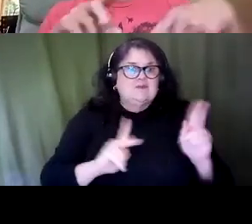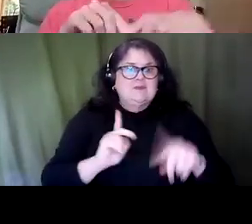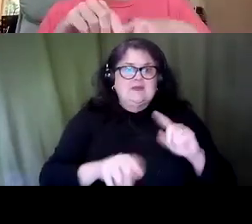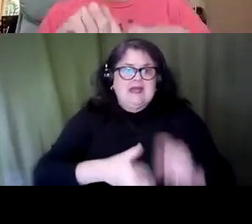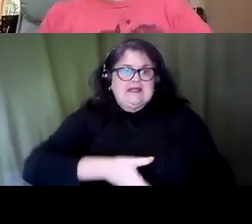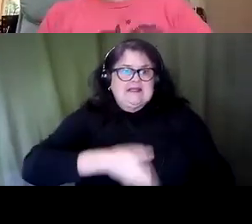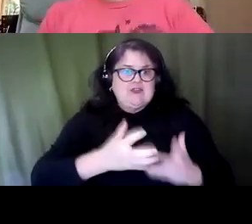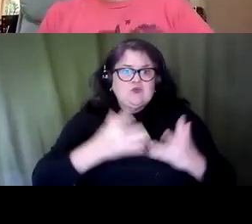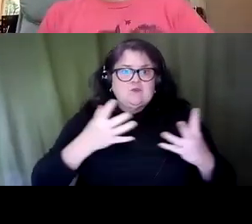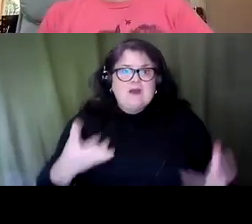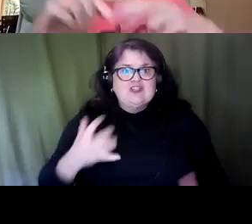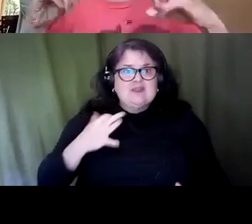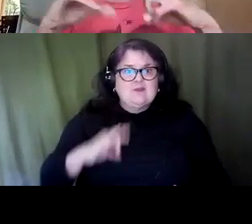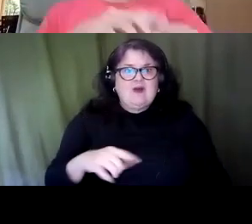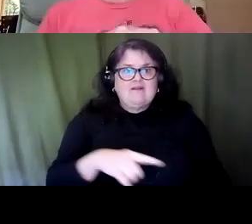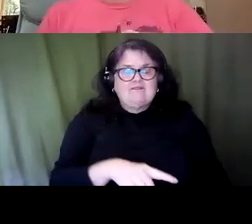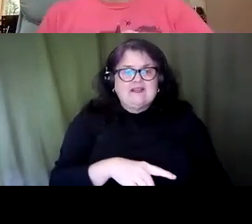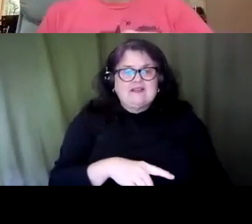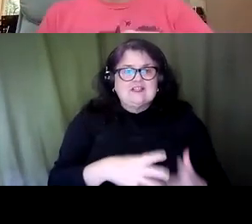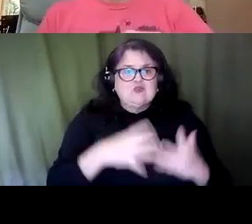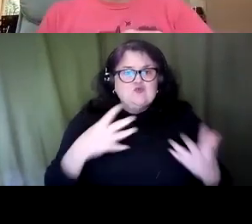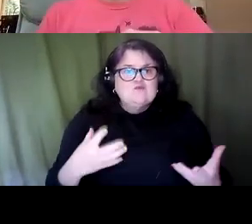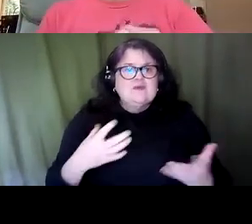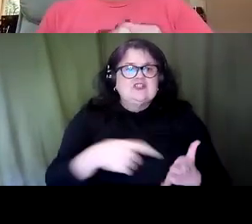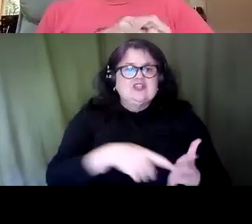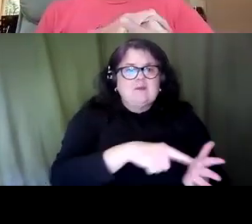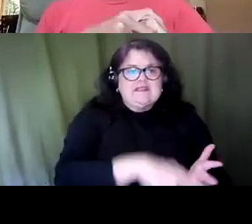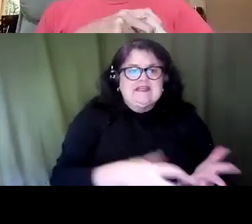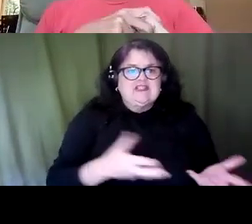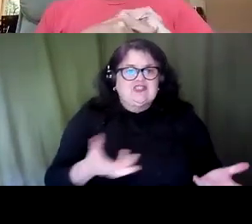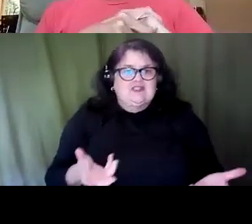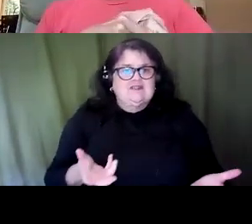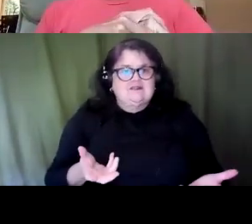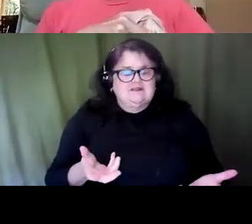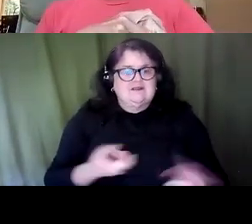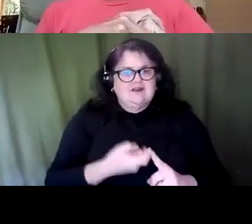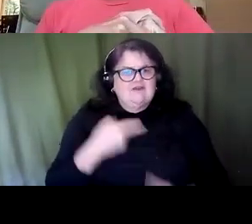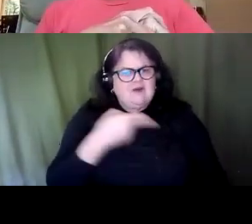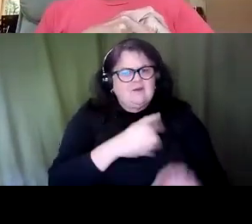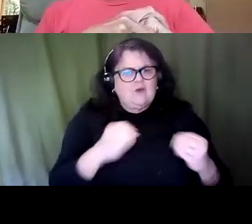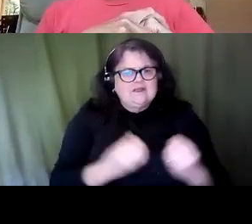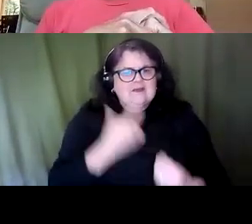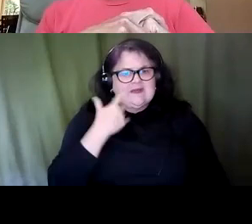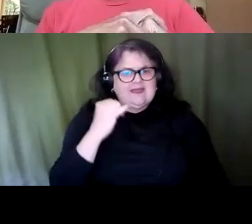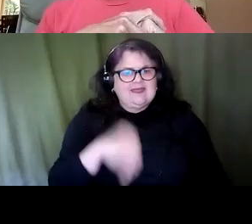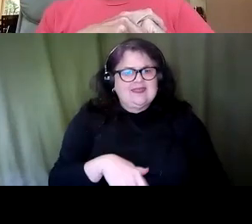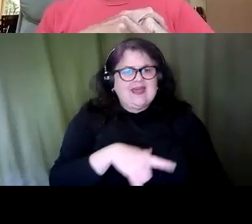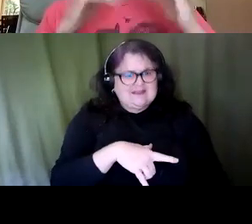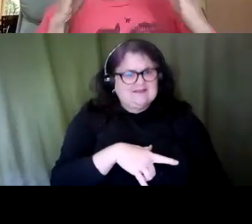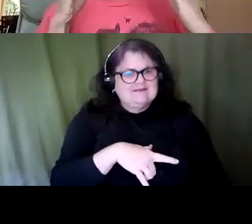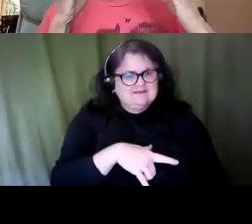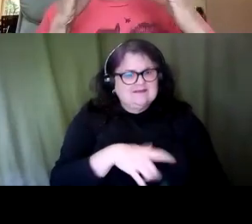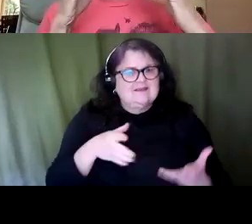take too much of the profits or too much in compensation from the organization, because that's the way